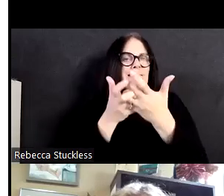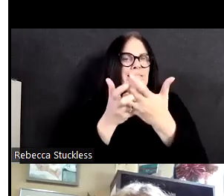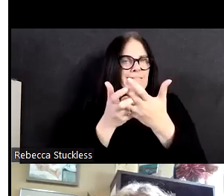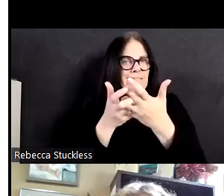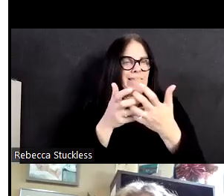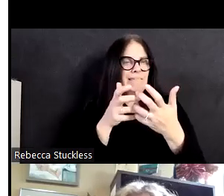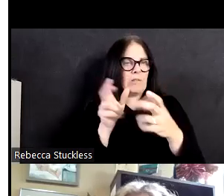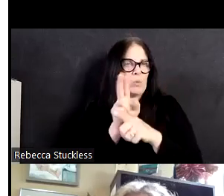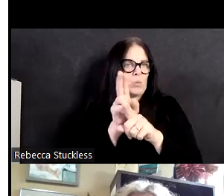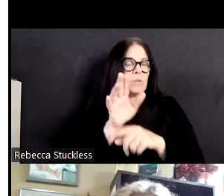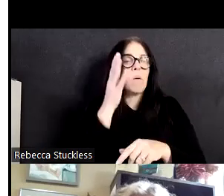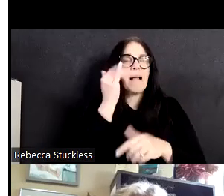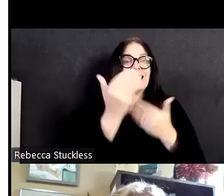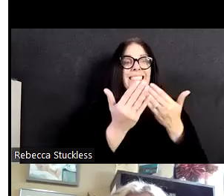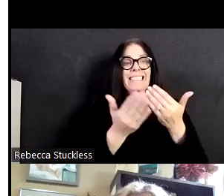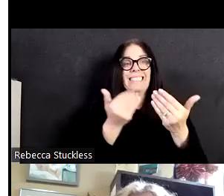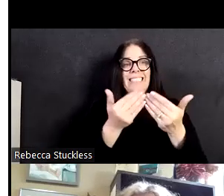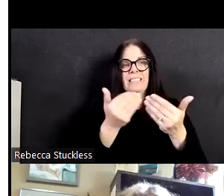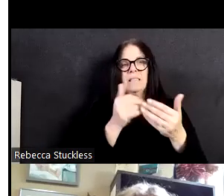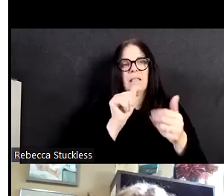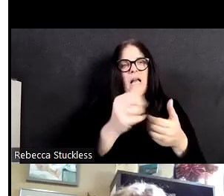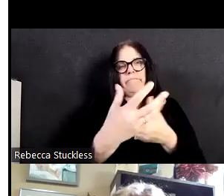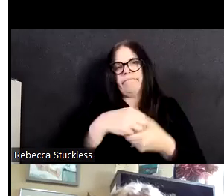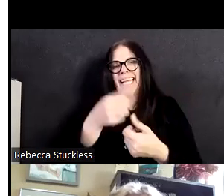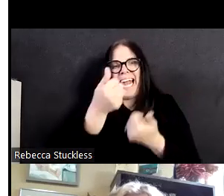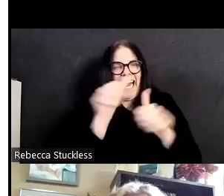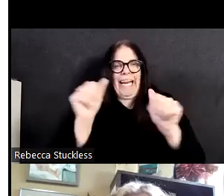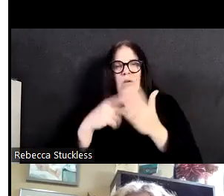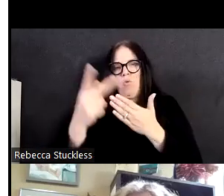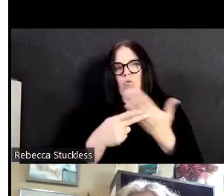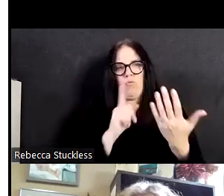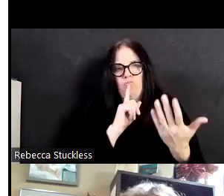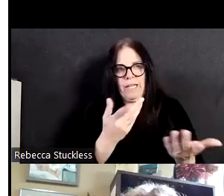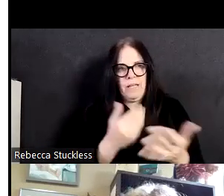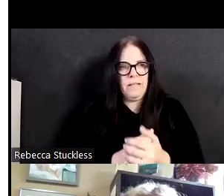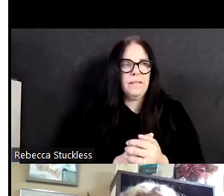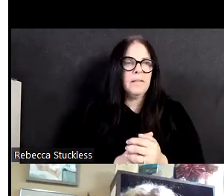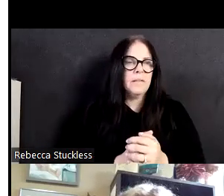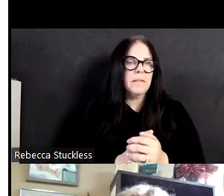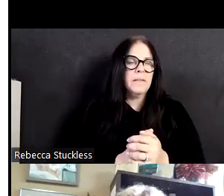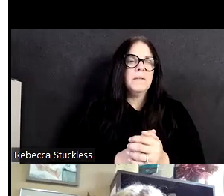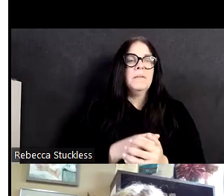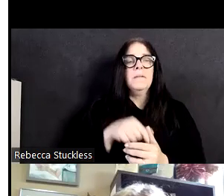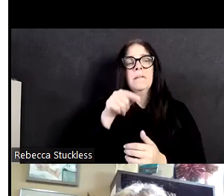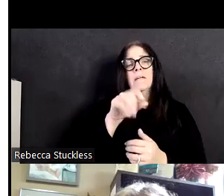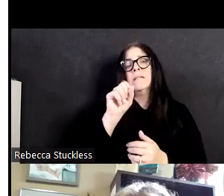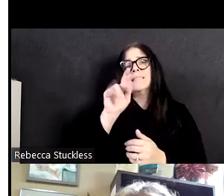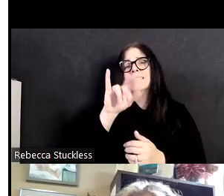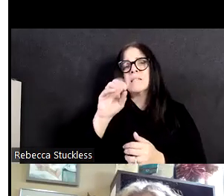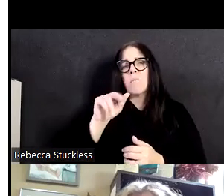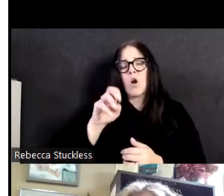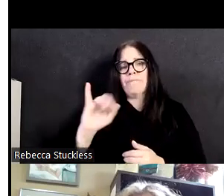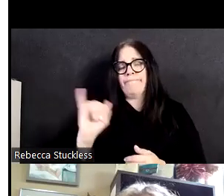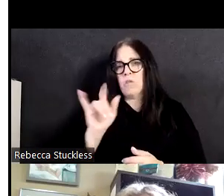it easy to incorporate at just about any program. It does accurately assess the essential skills